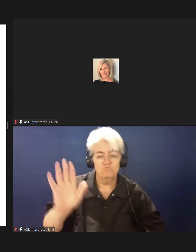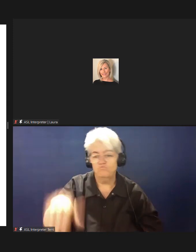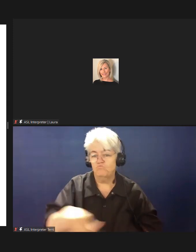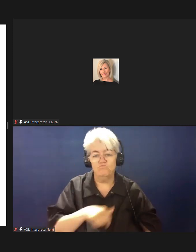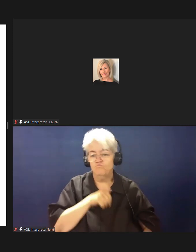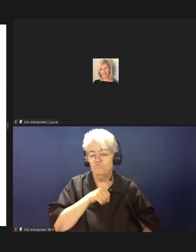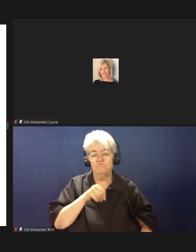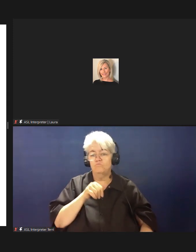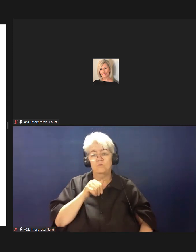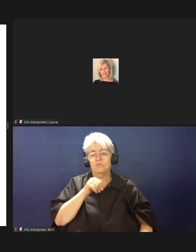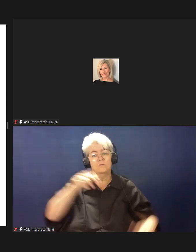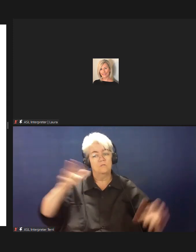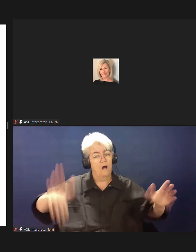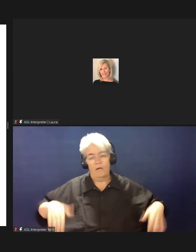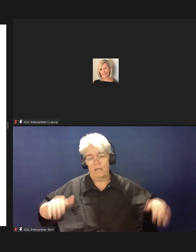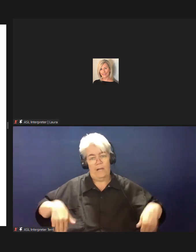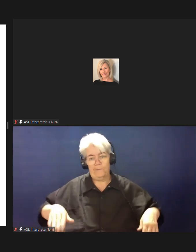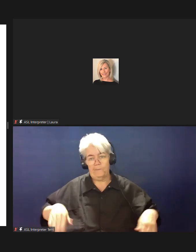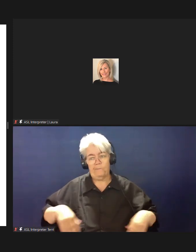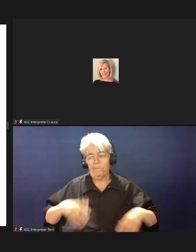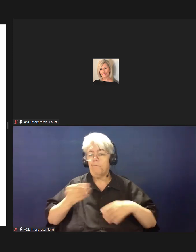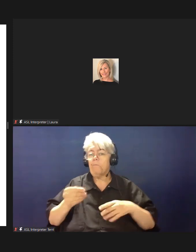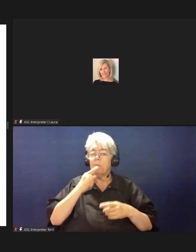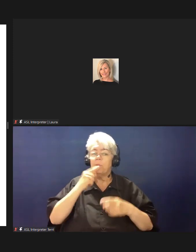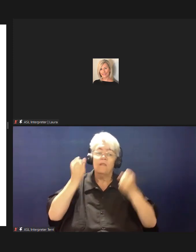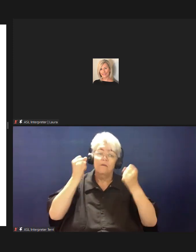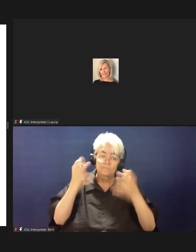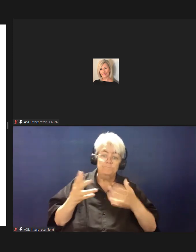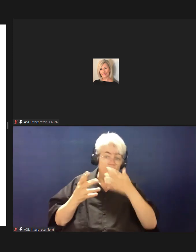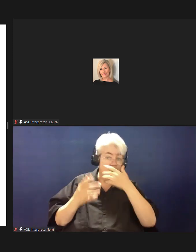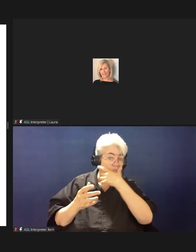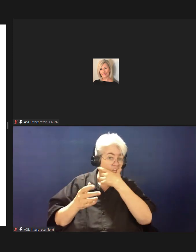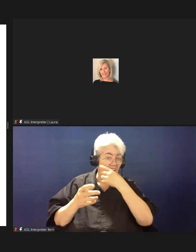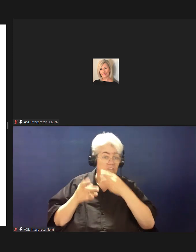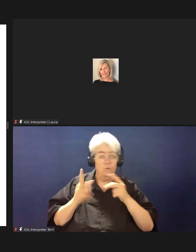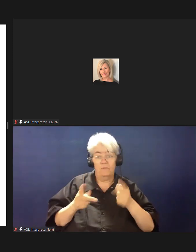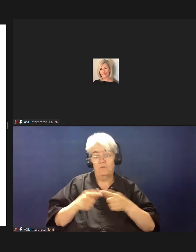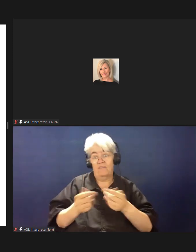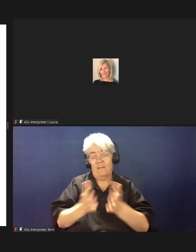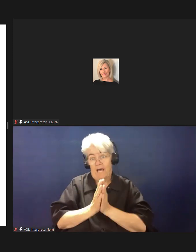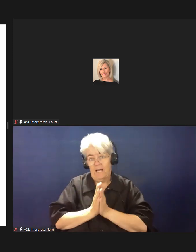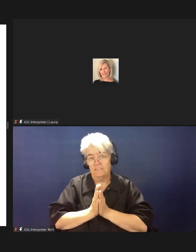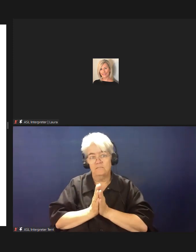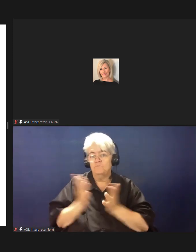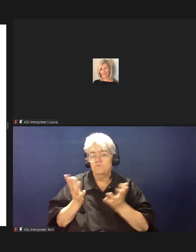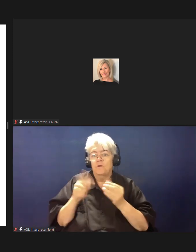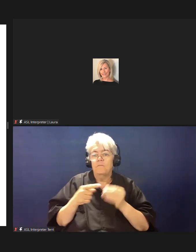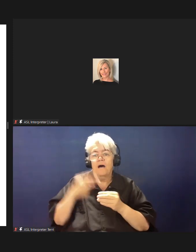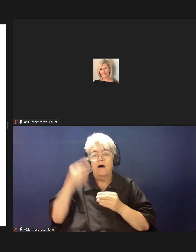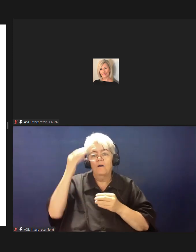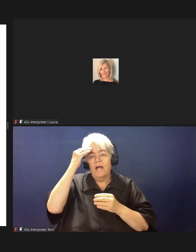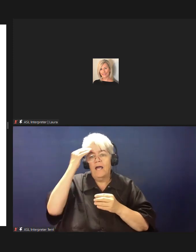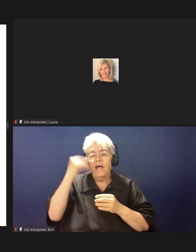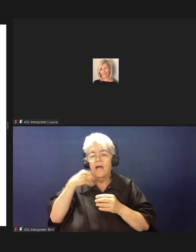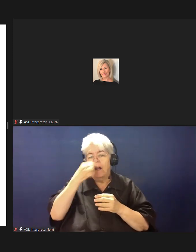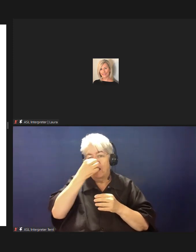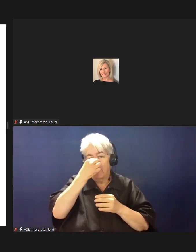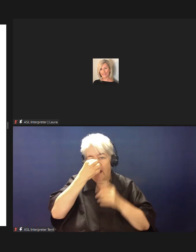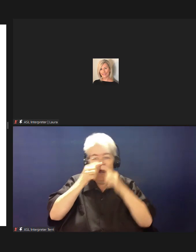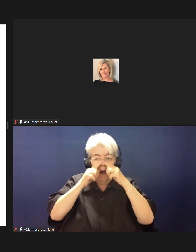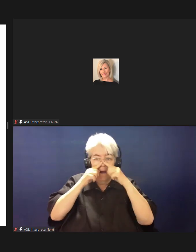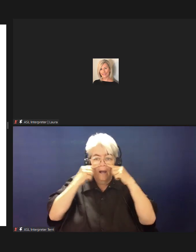audiologist. So several participants have asked Terry, What about a head cold?